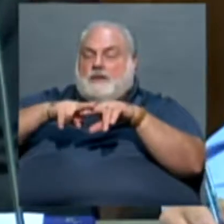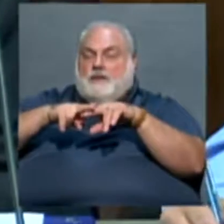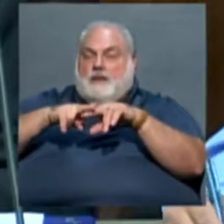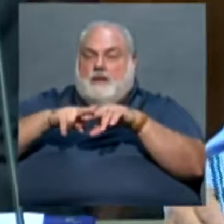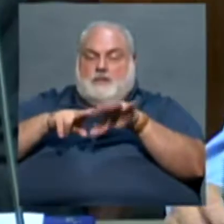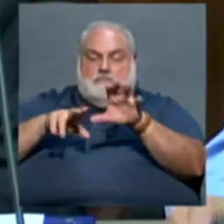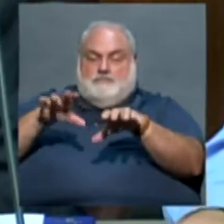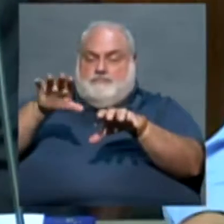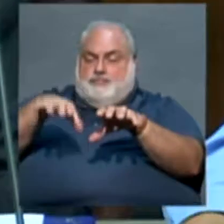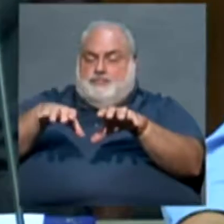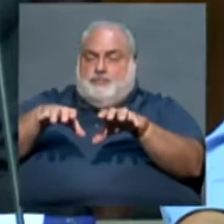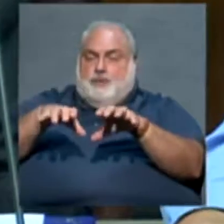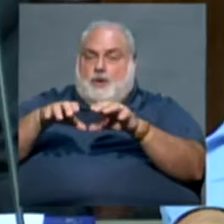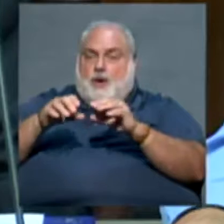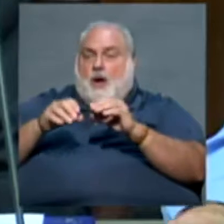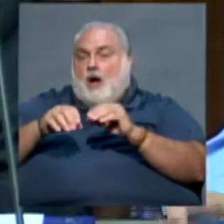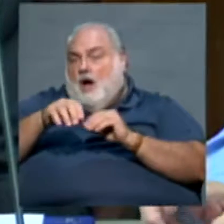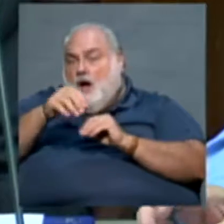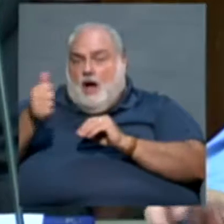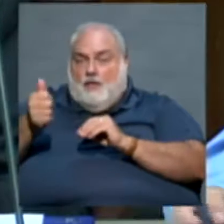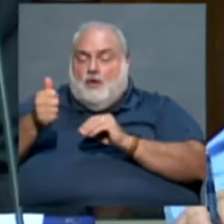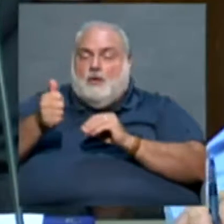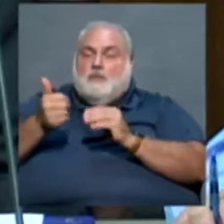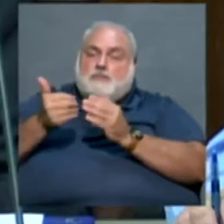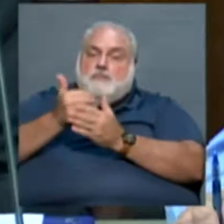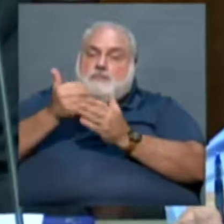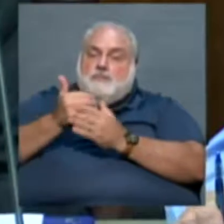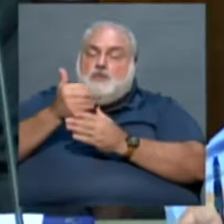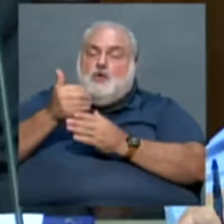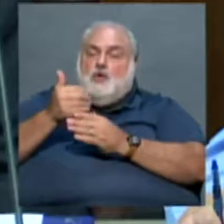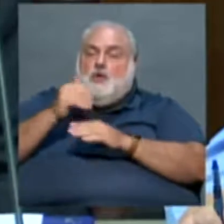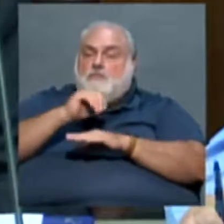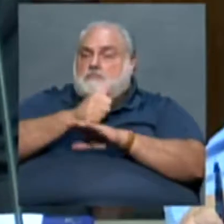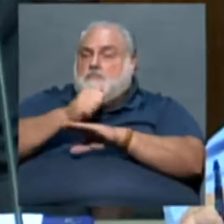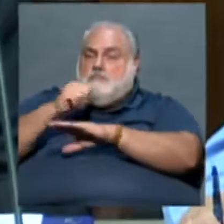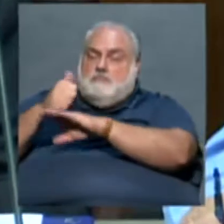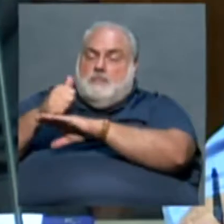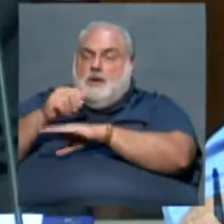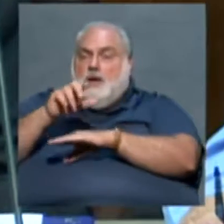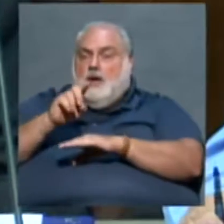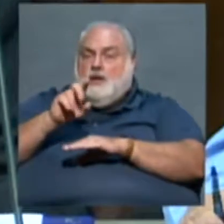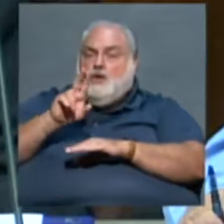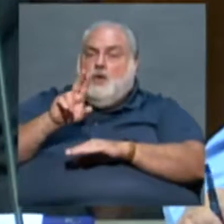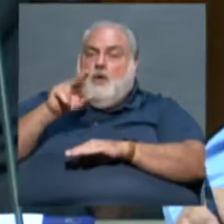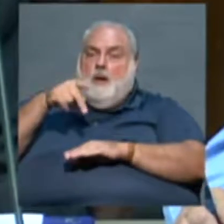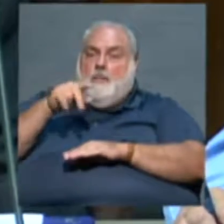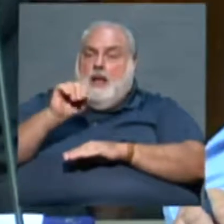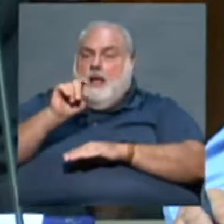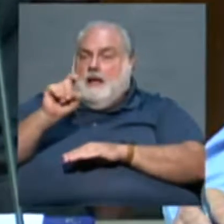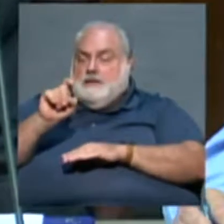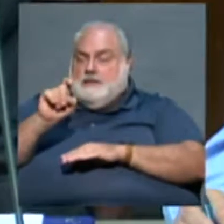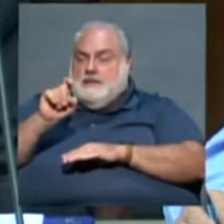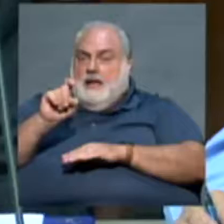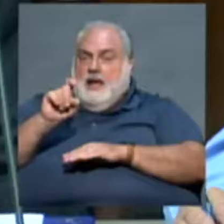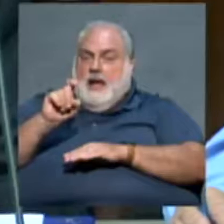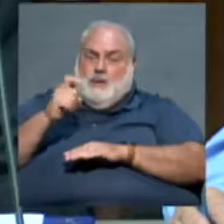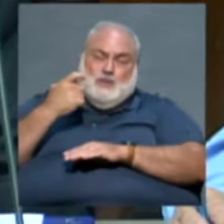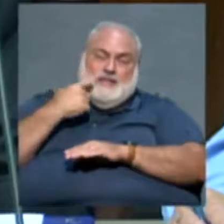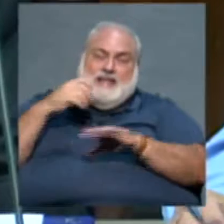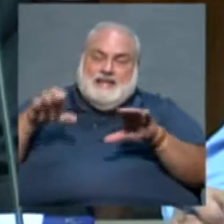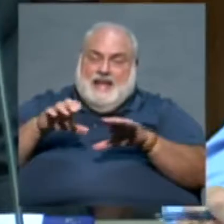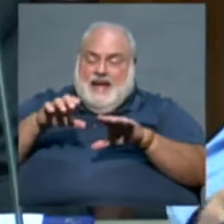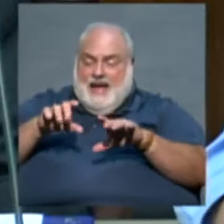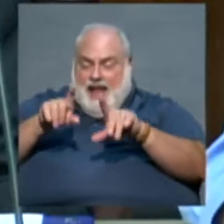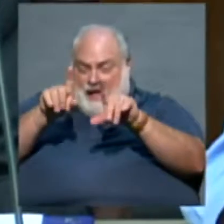duplex structures have been recently developed within this neighborhood. Staff recently conducted a survey of the neighborhood between West 16th